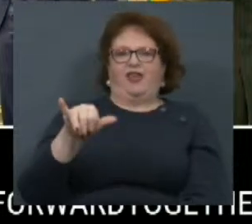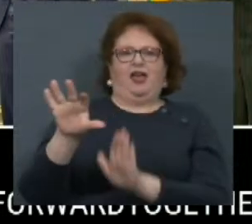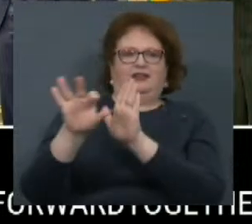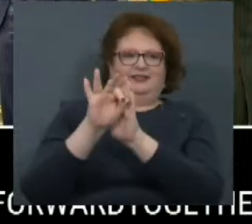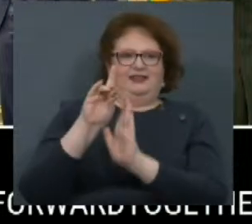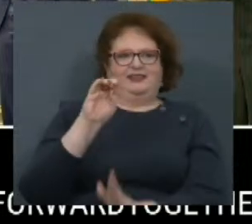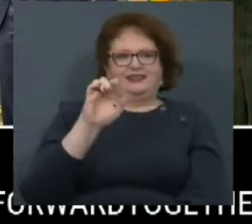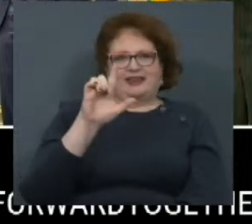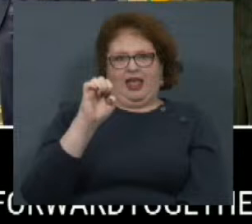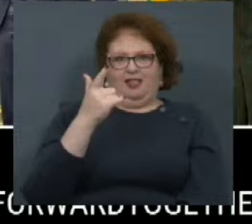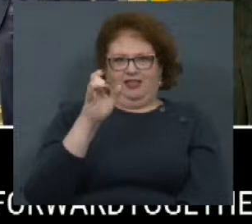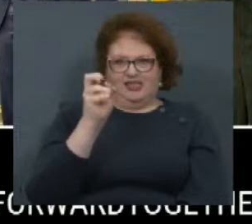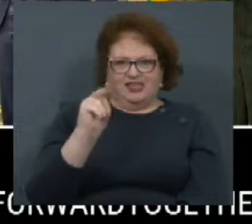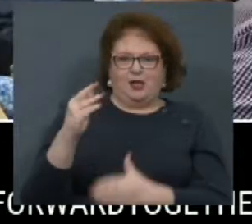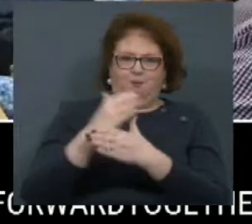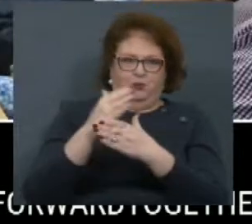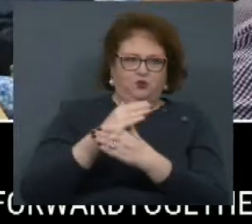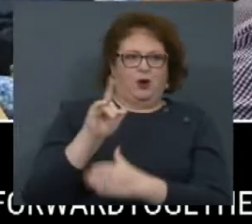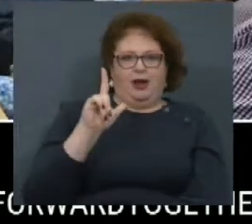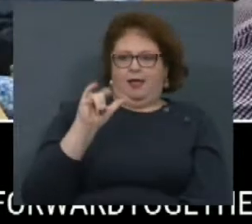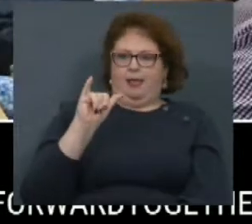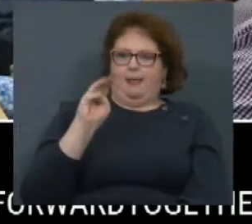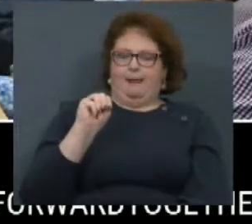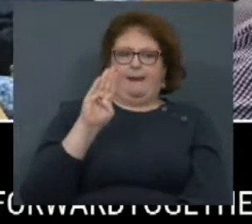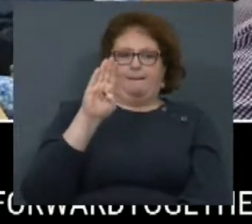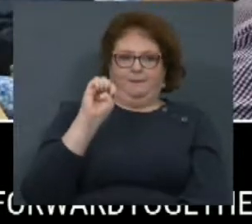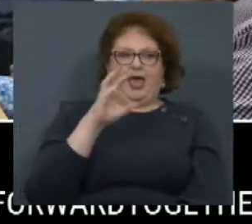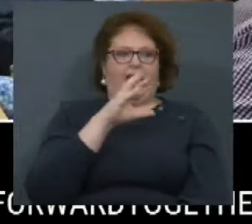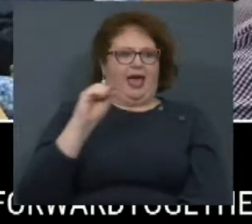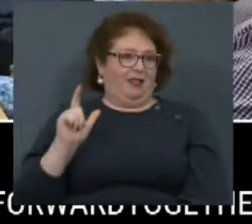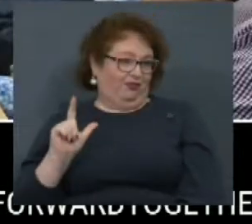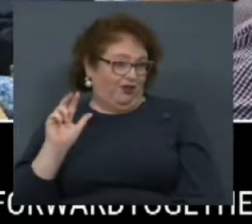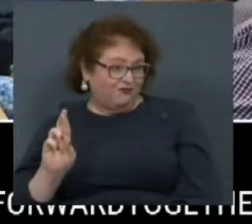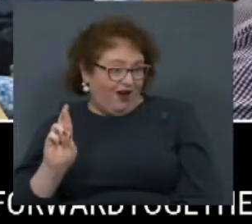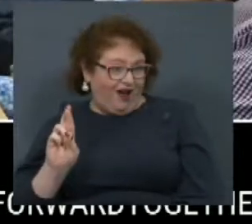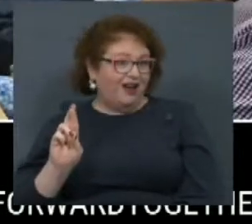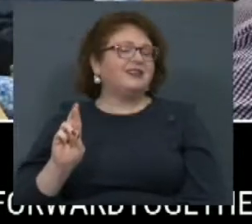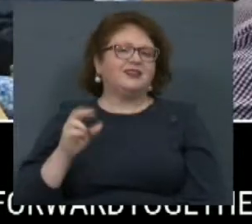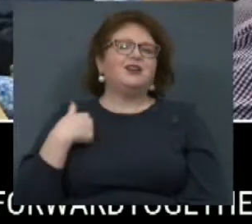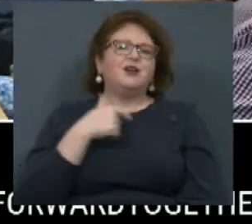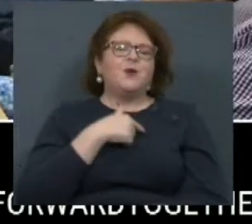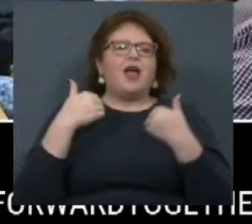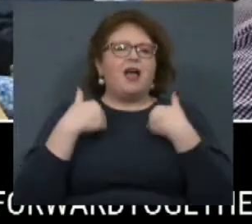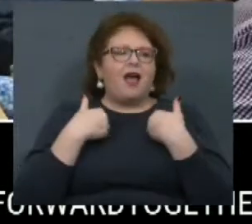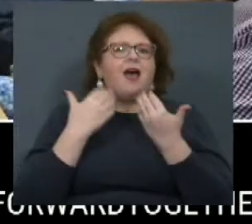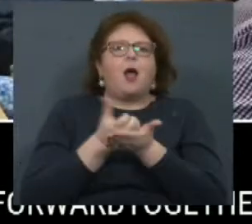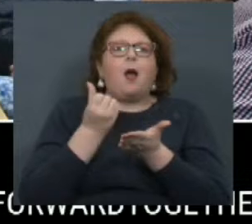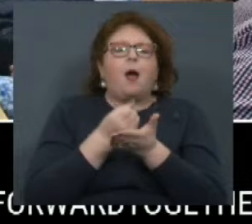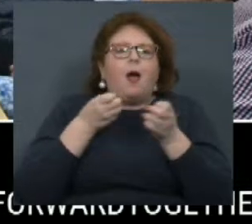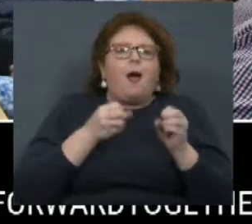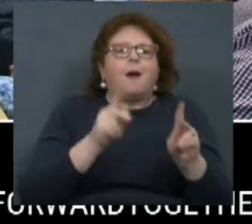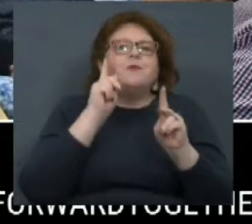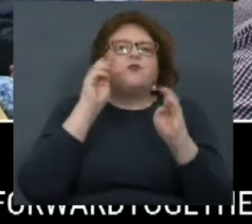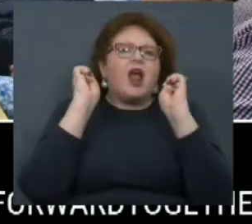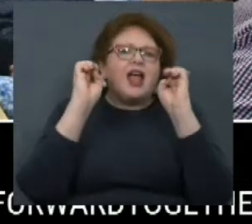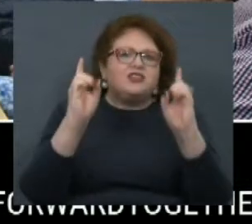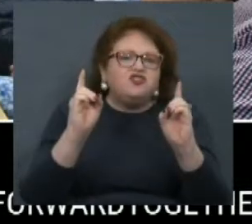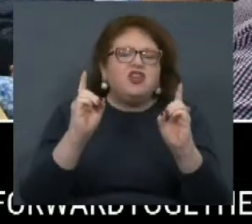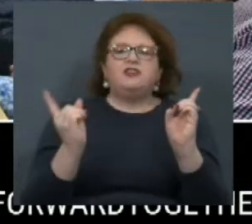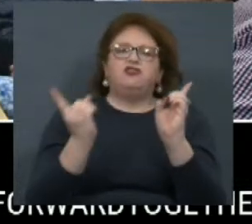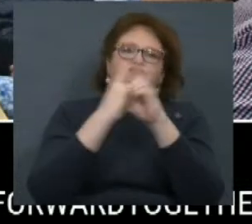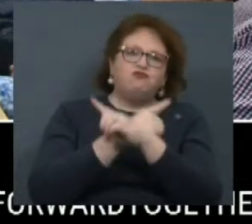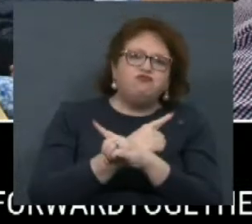between Limbey and Little Rock. We're looking at some educational opportunities, maybe some exchanges, and